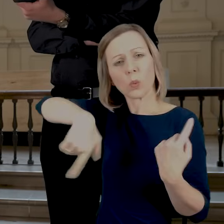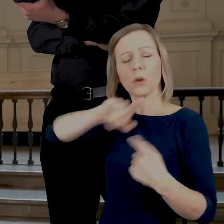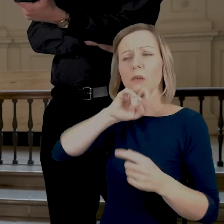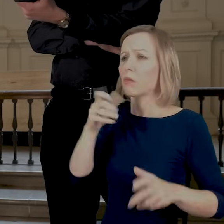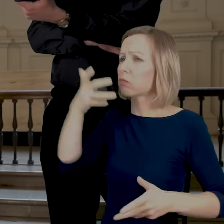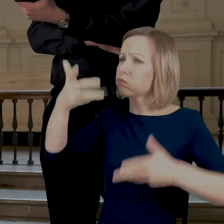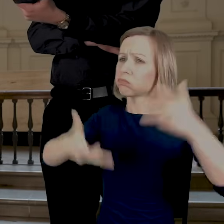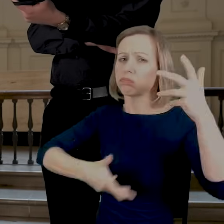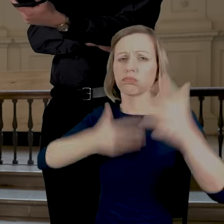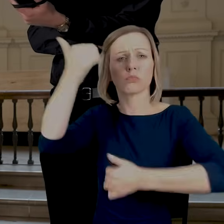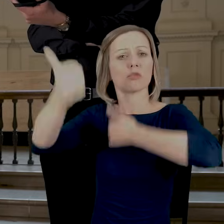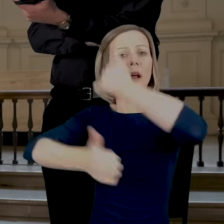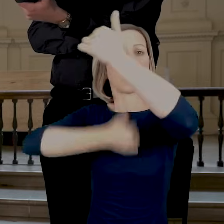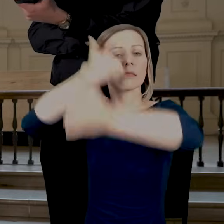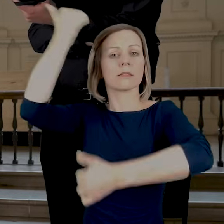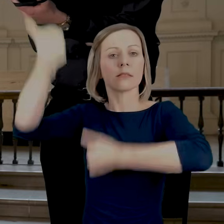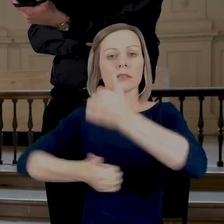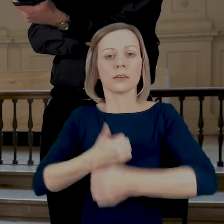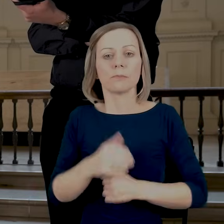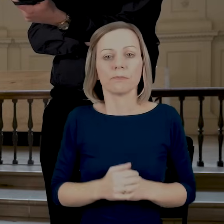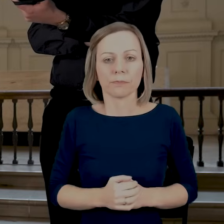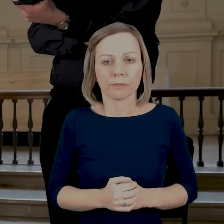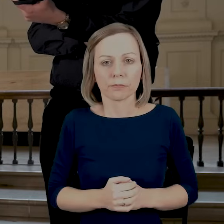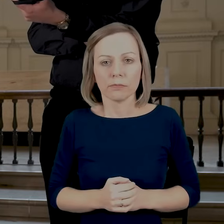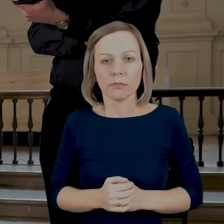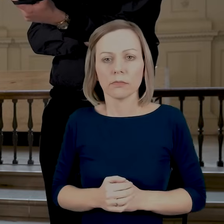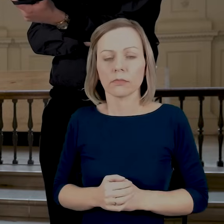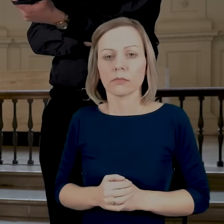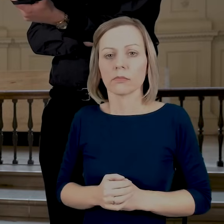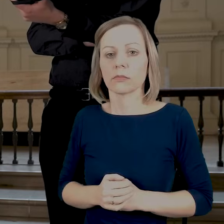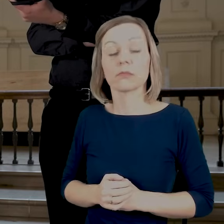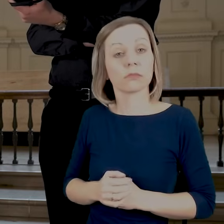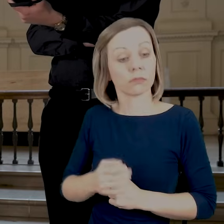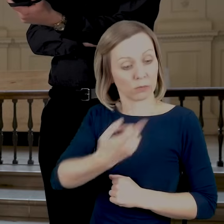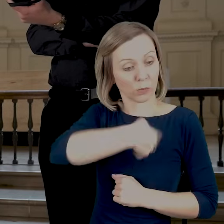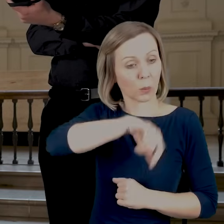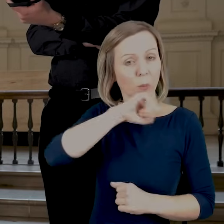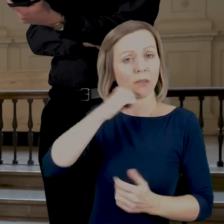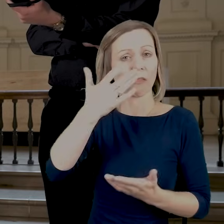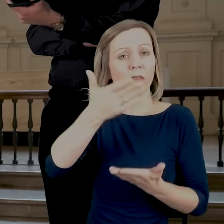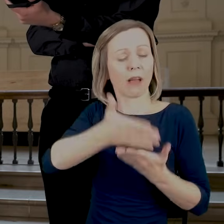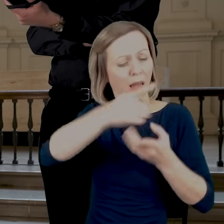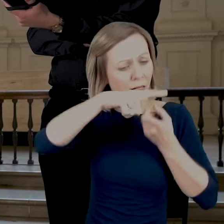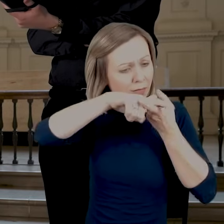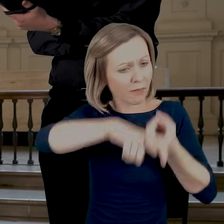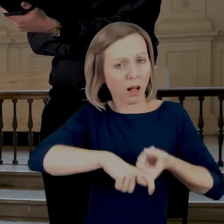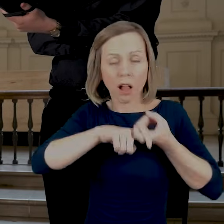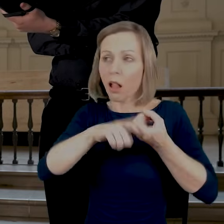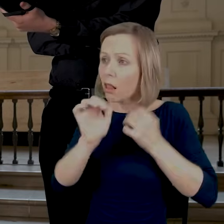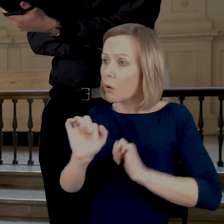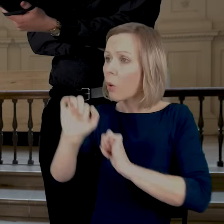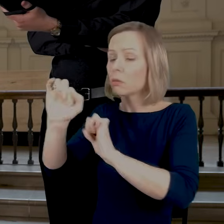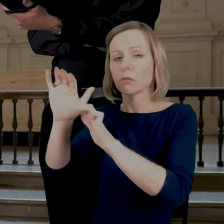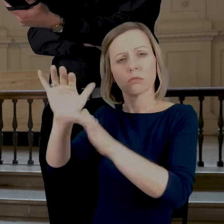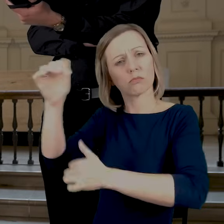our mouth shall proclaim your praise. Your faithful